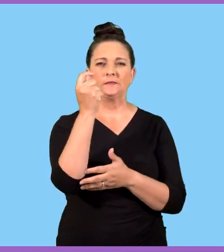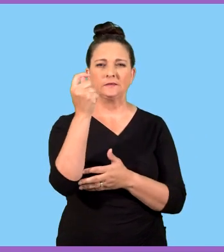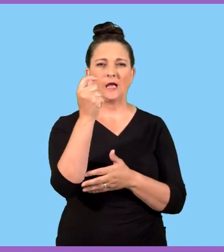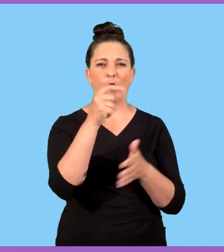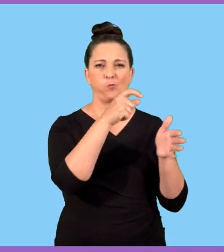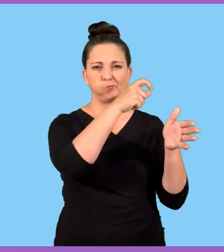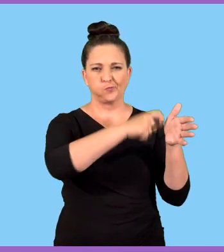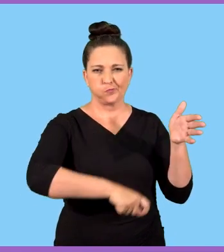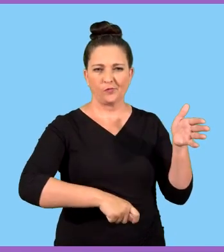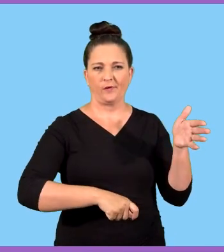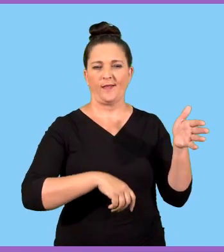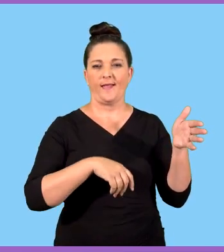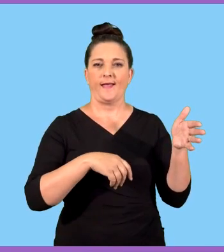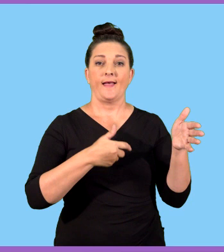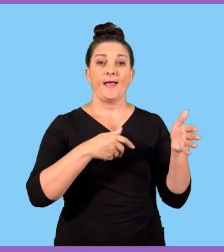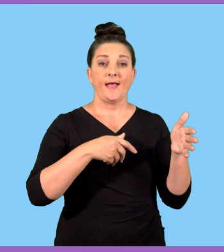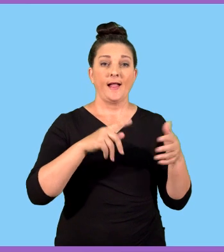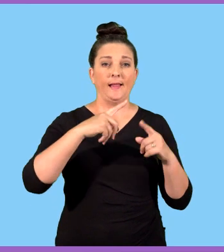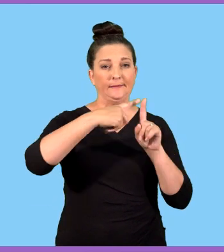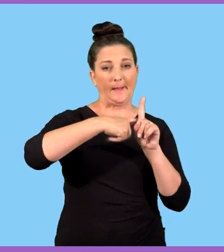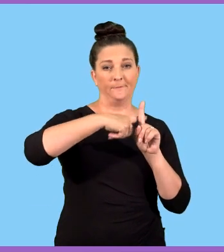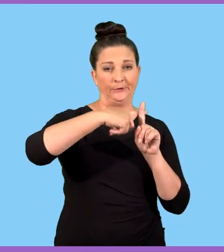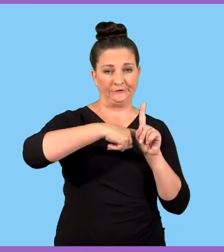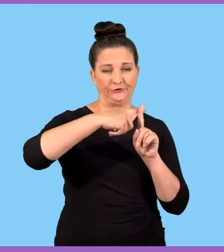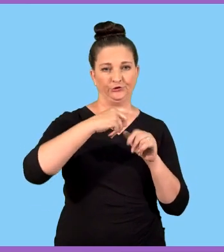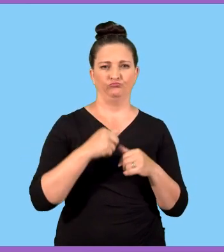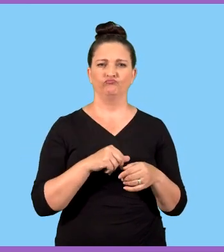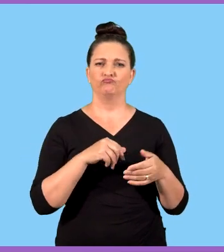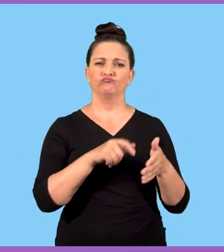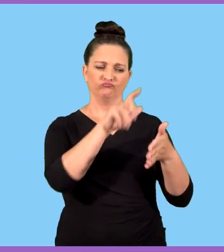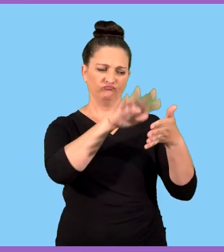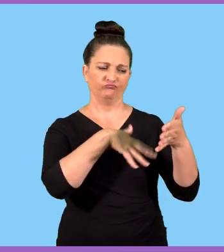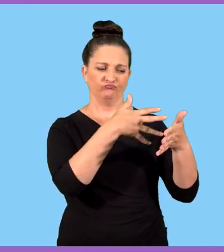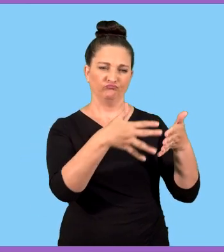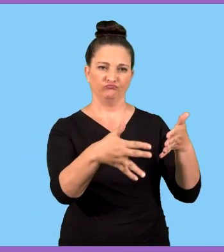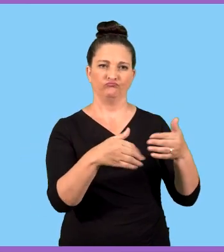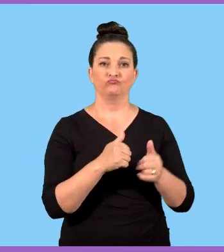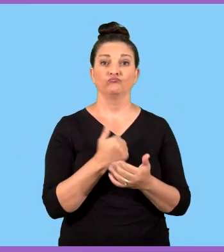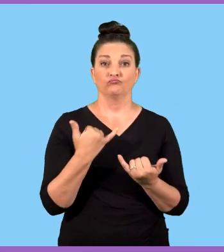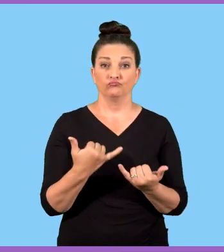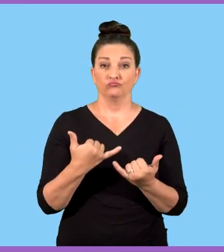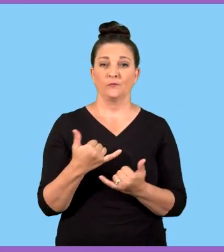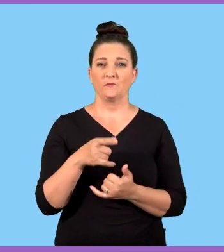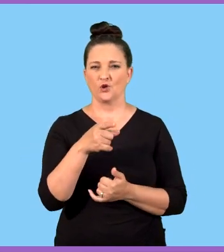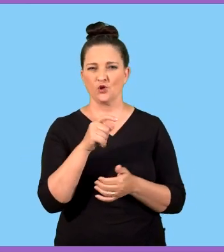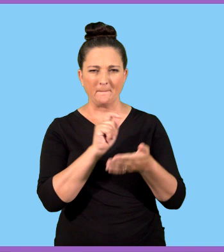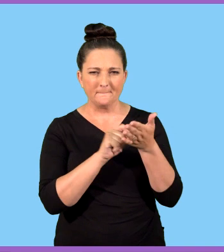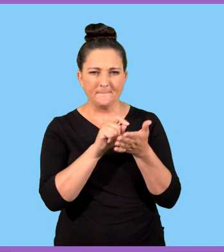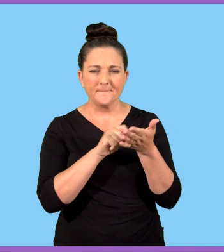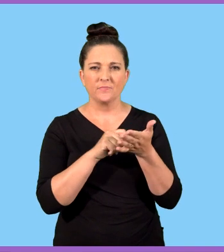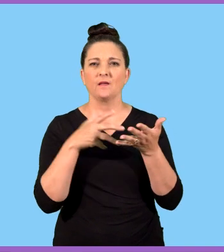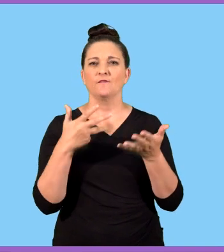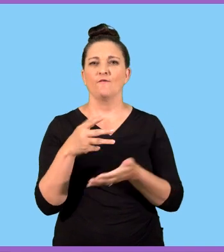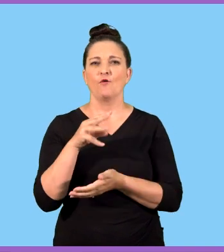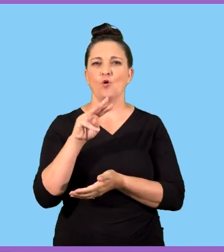in 2002. All right. Yes, I'm right. Using the table, calculate the mean average